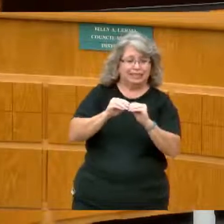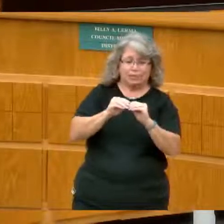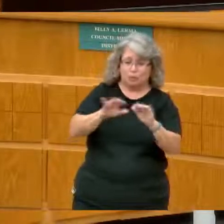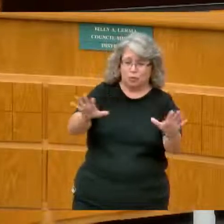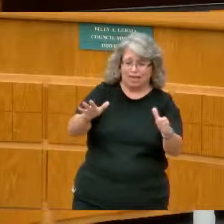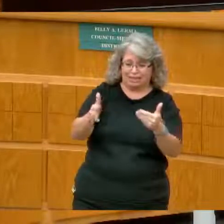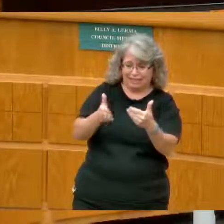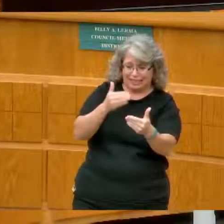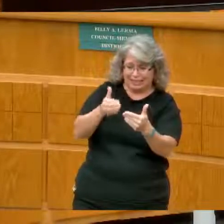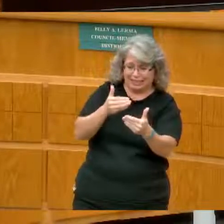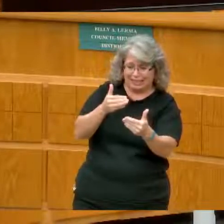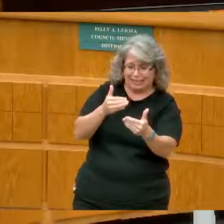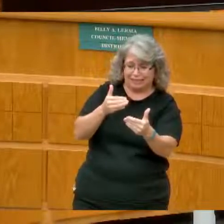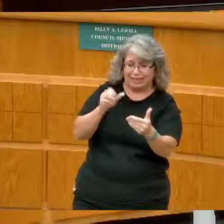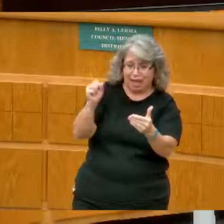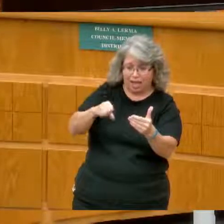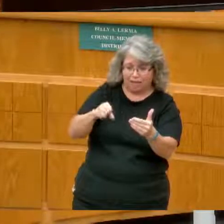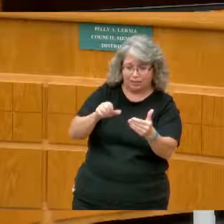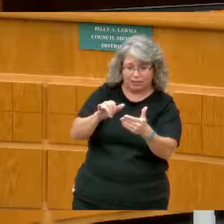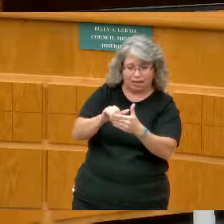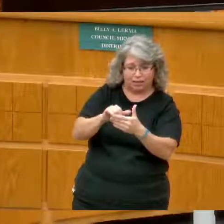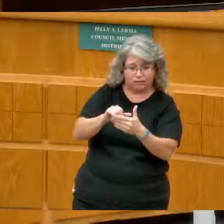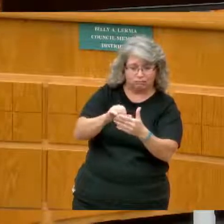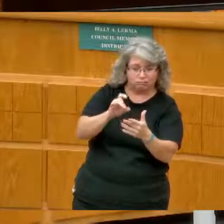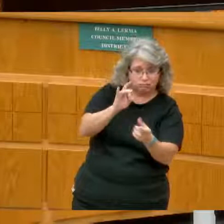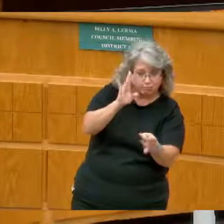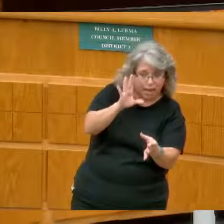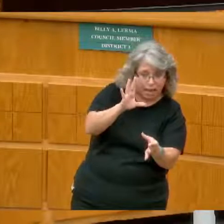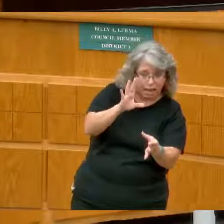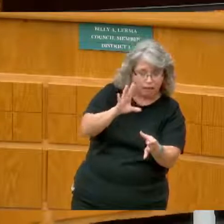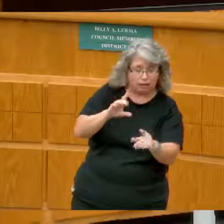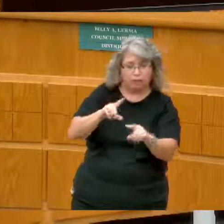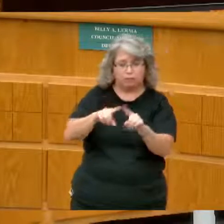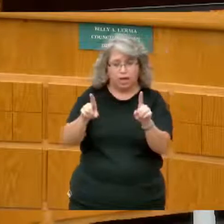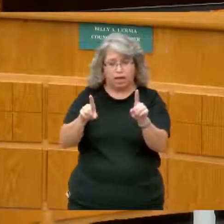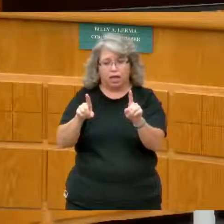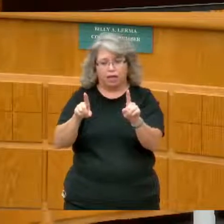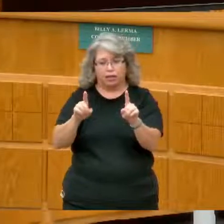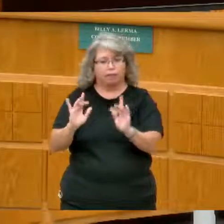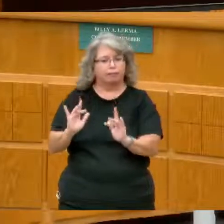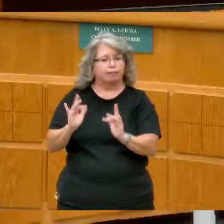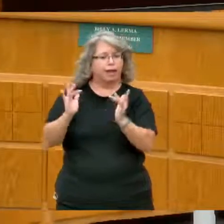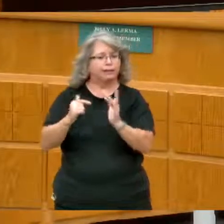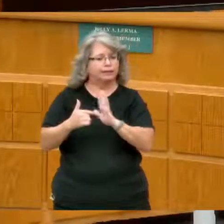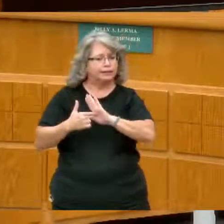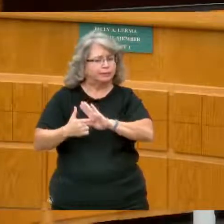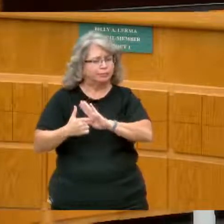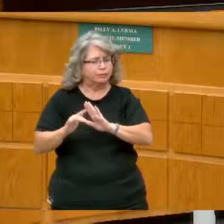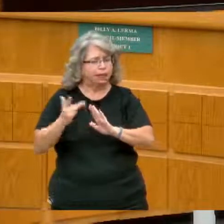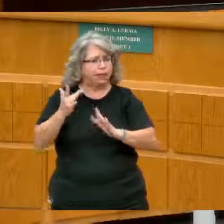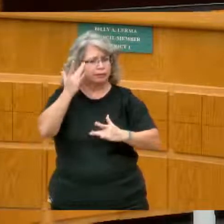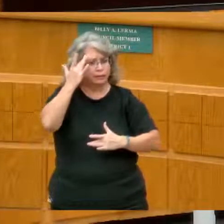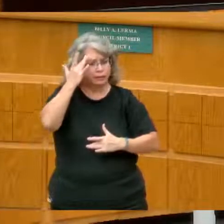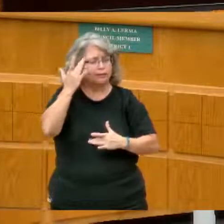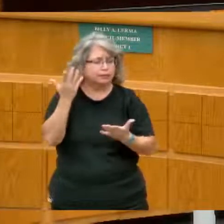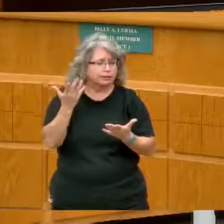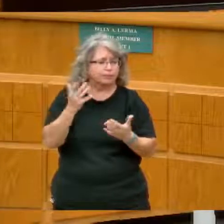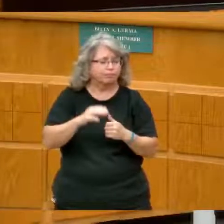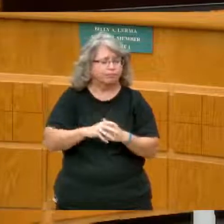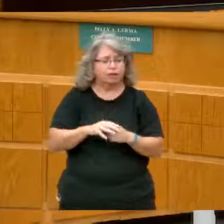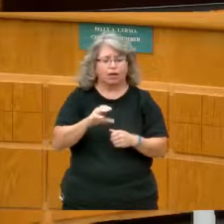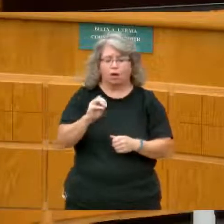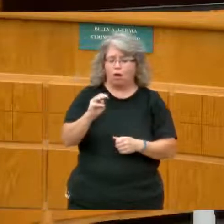mixed messaging, mixed blessing that I'm talking about. And while COVID can be mild for many, I know